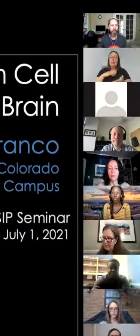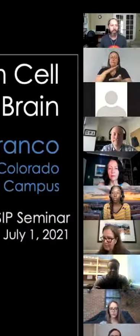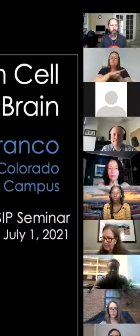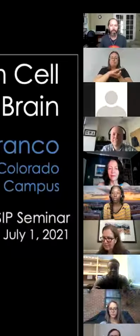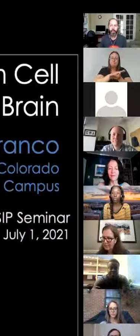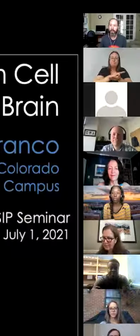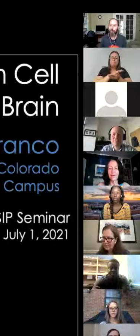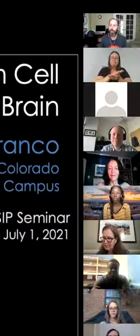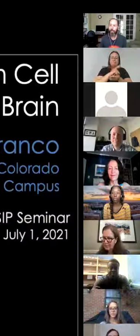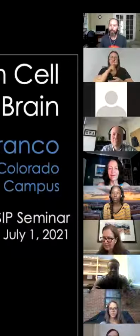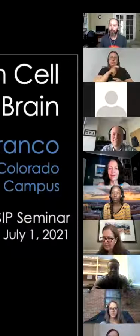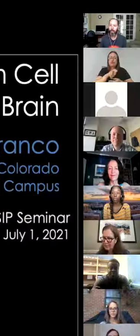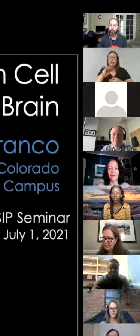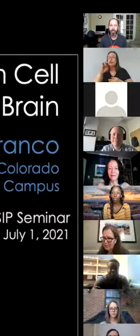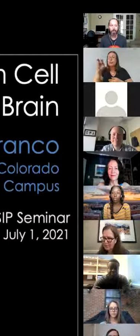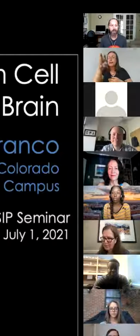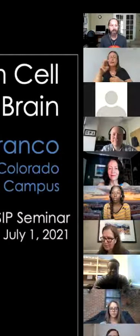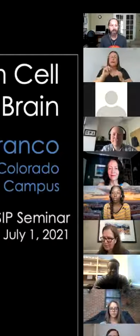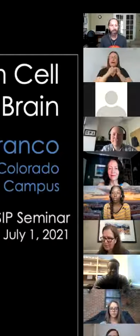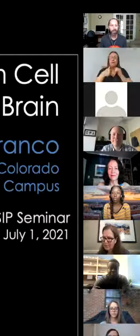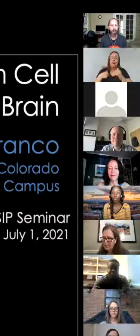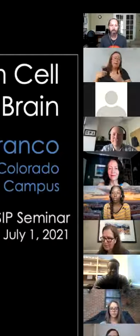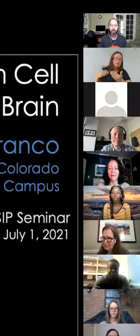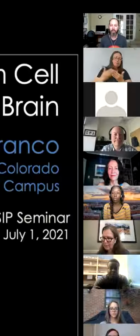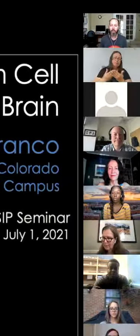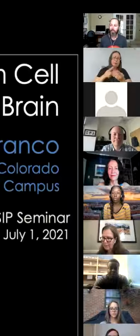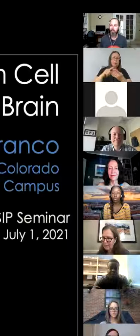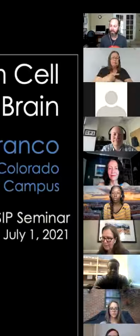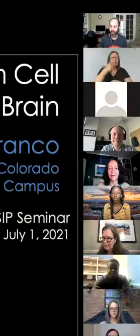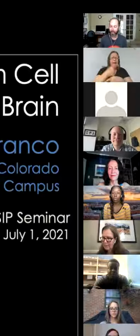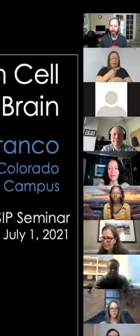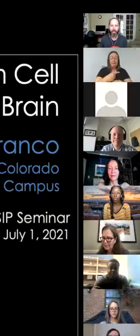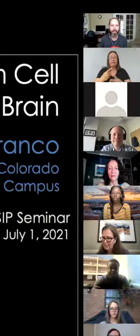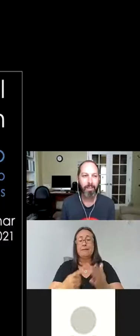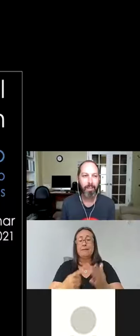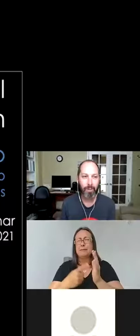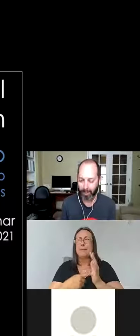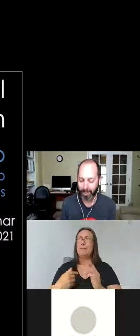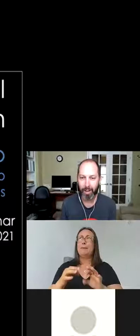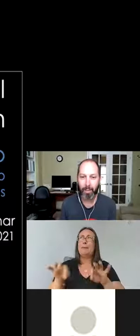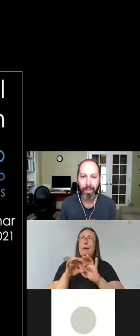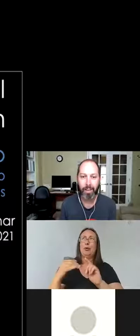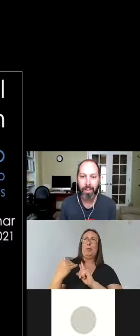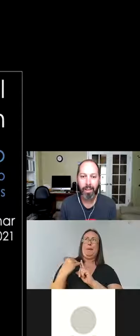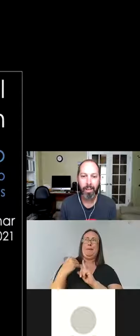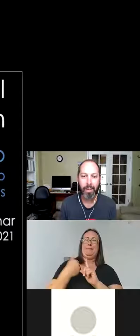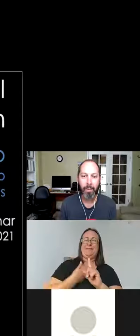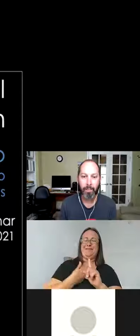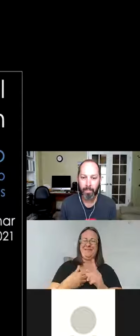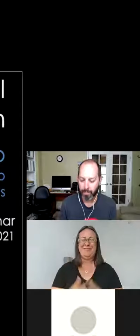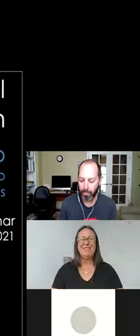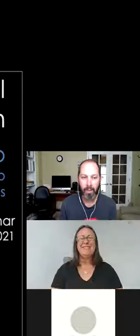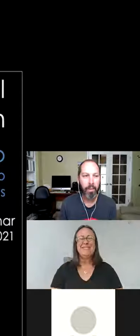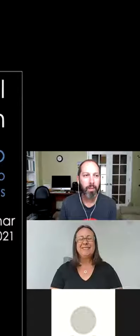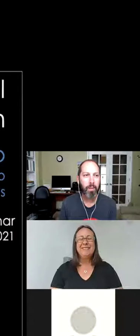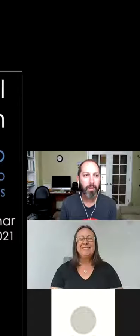ended up where I am today. And sometimes it's important for me to just remind myself too how I ended up here. Um,